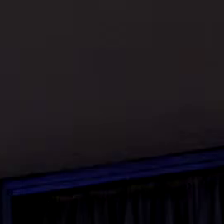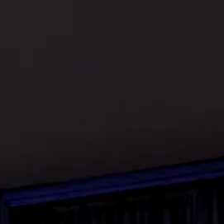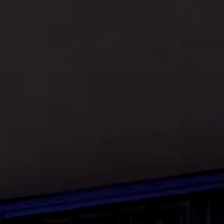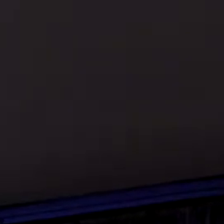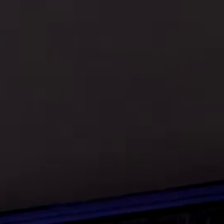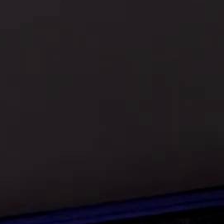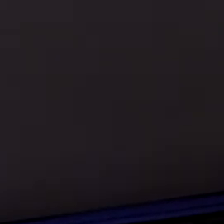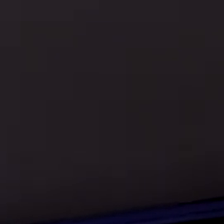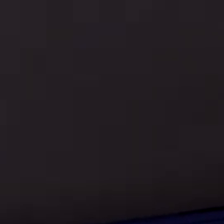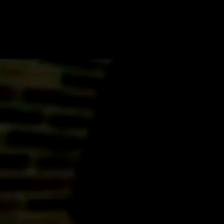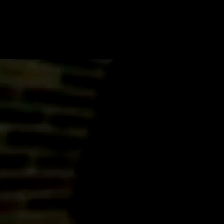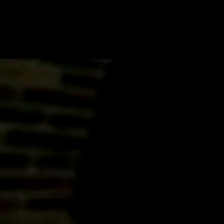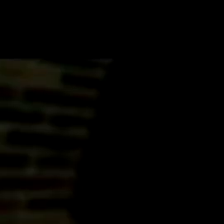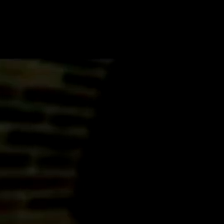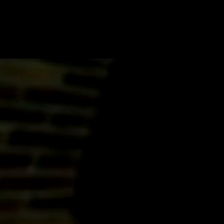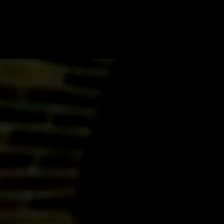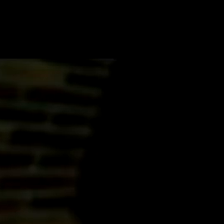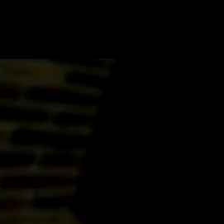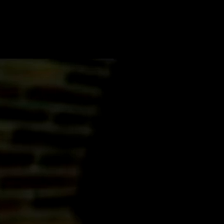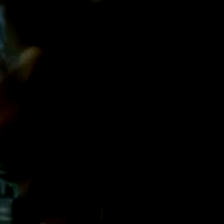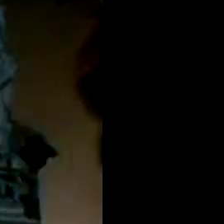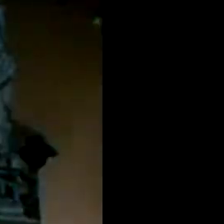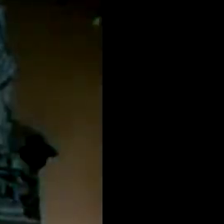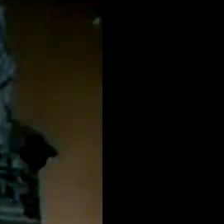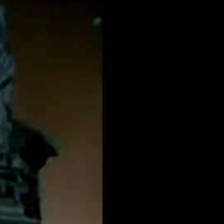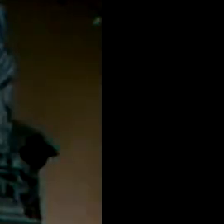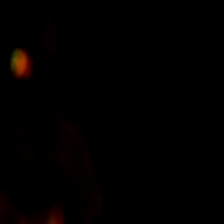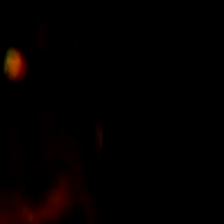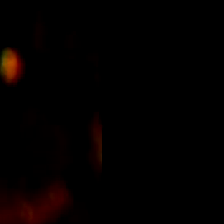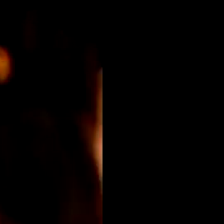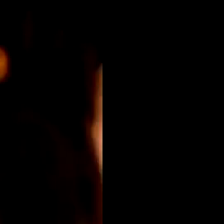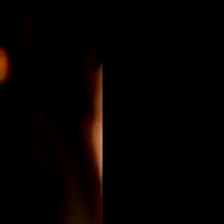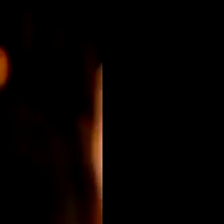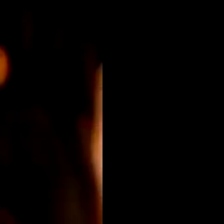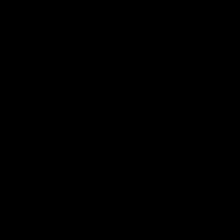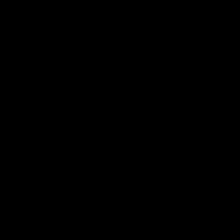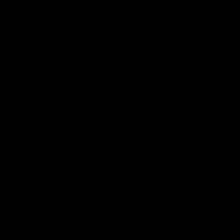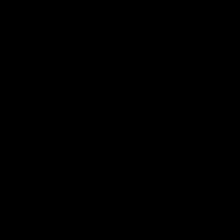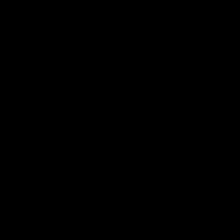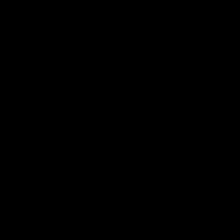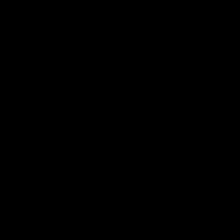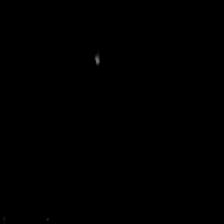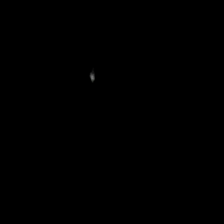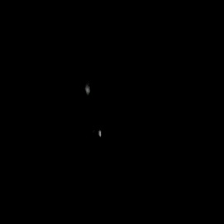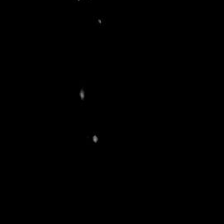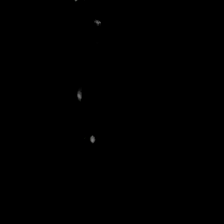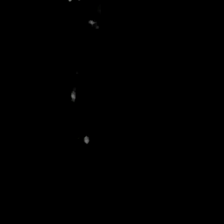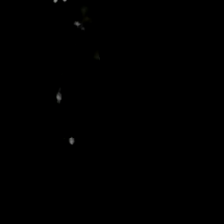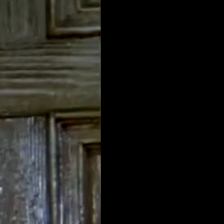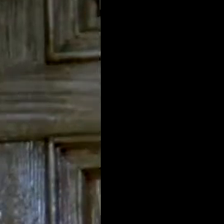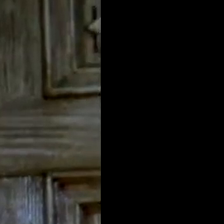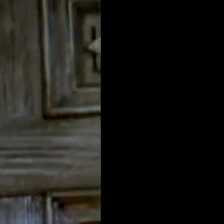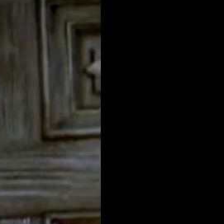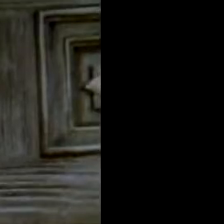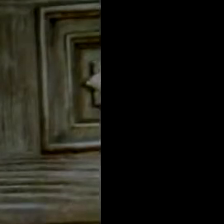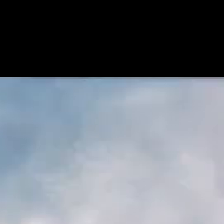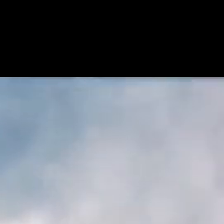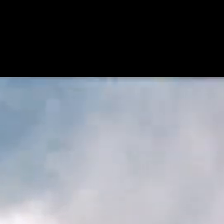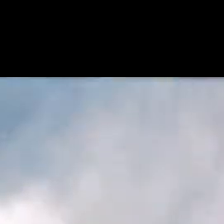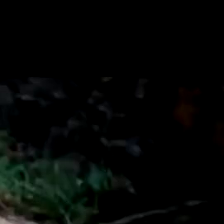Who are you? Bond. James Bond. I want to create, to make something big out of something